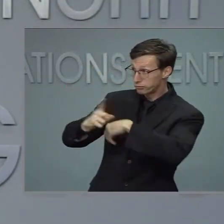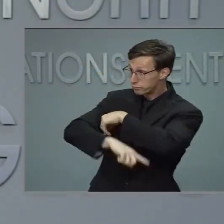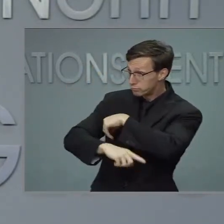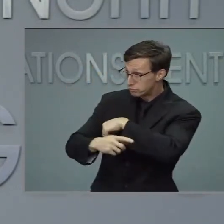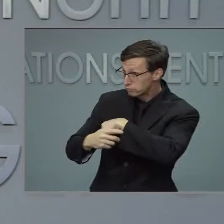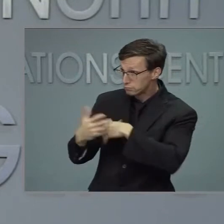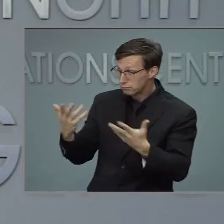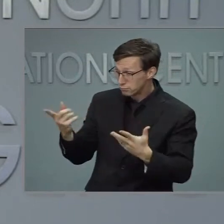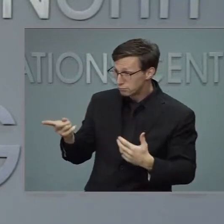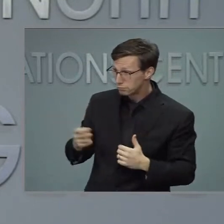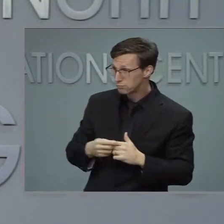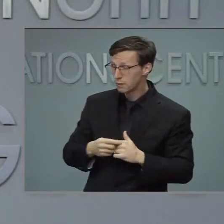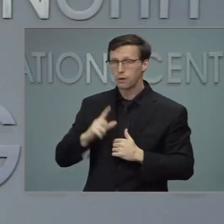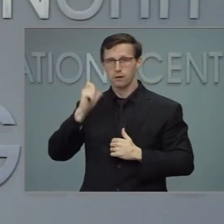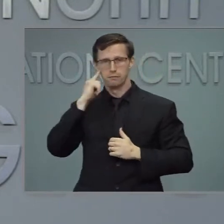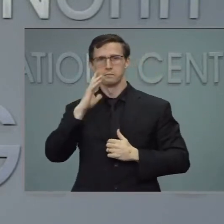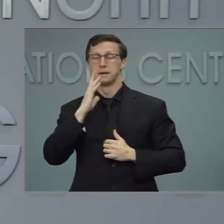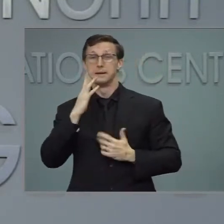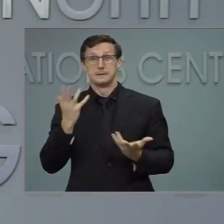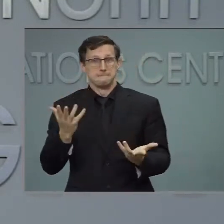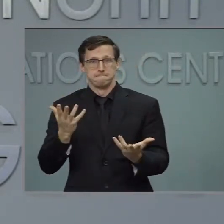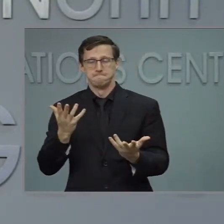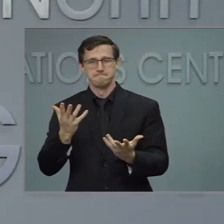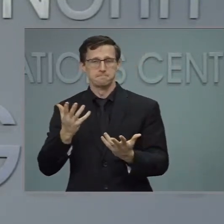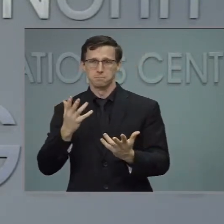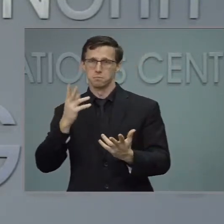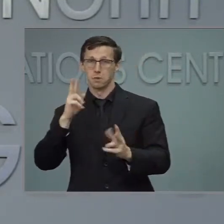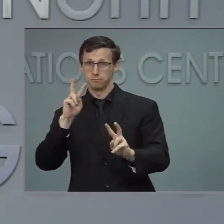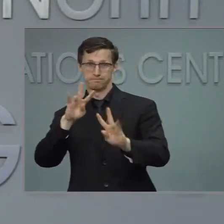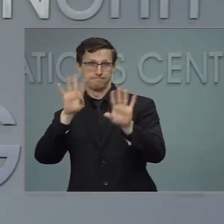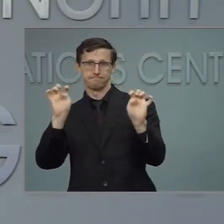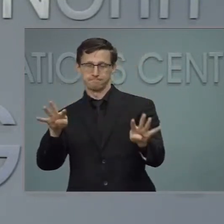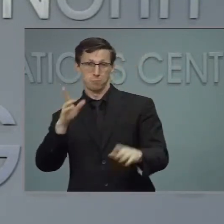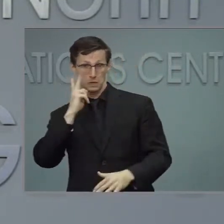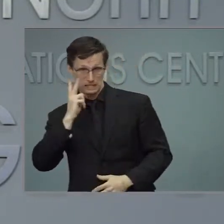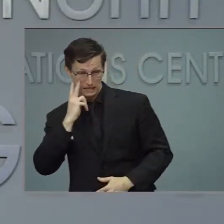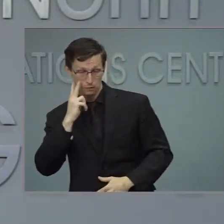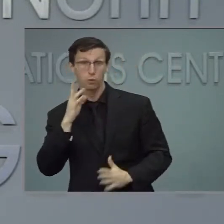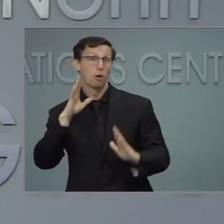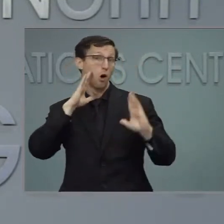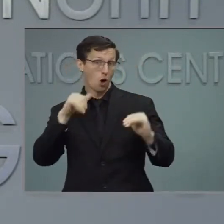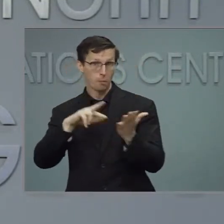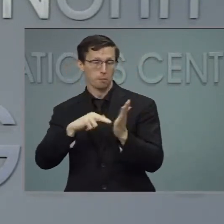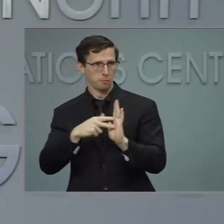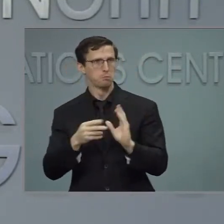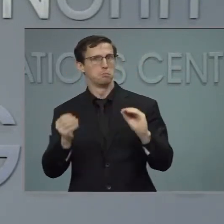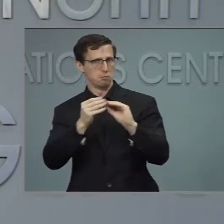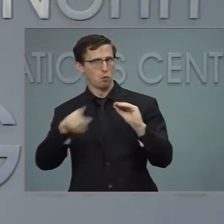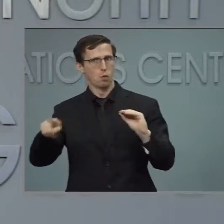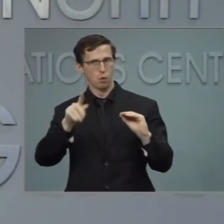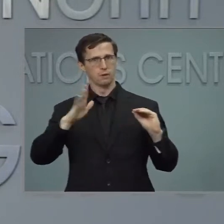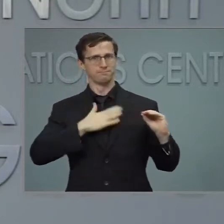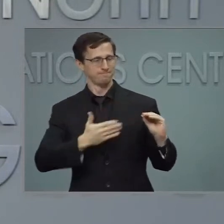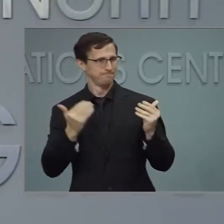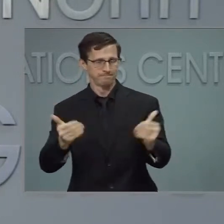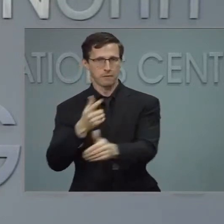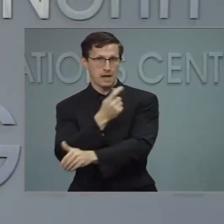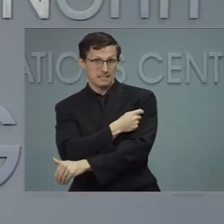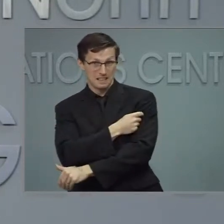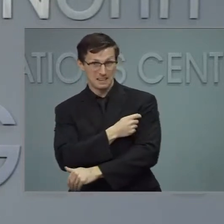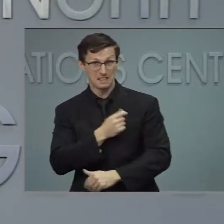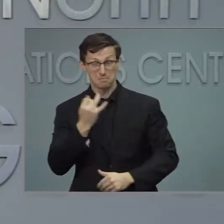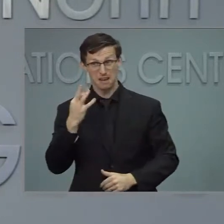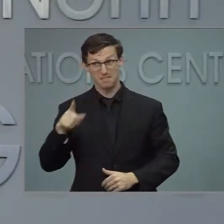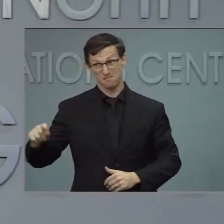more people to get vaccinated, but those who don't will have to wear a mask and will have to get tested. And